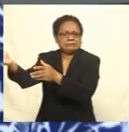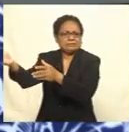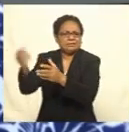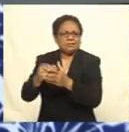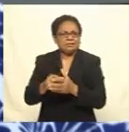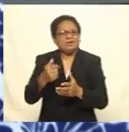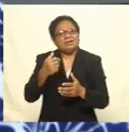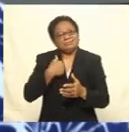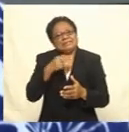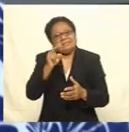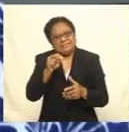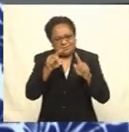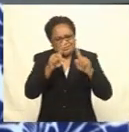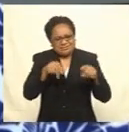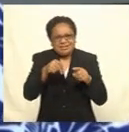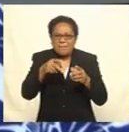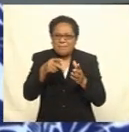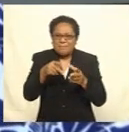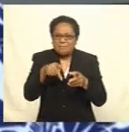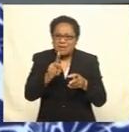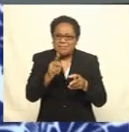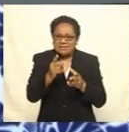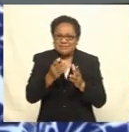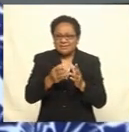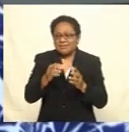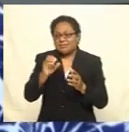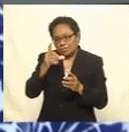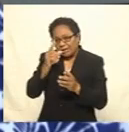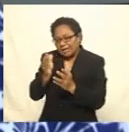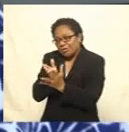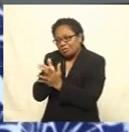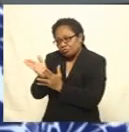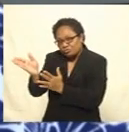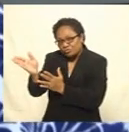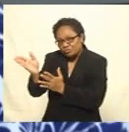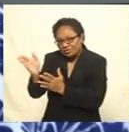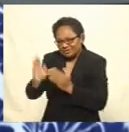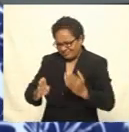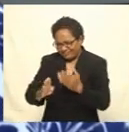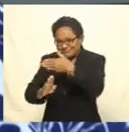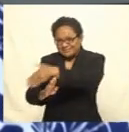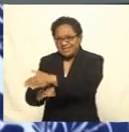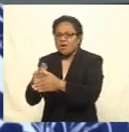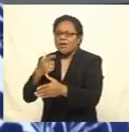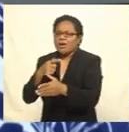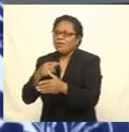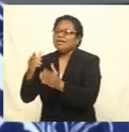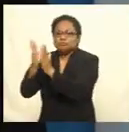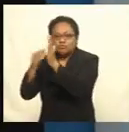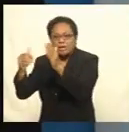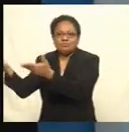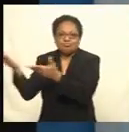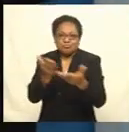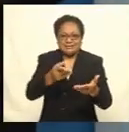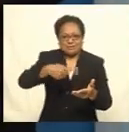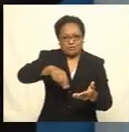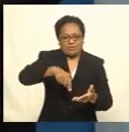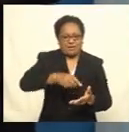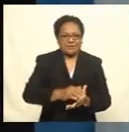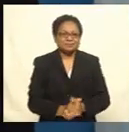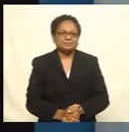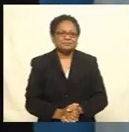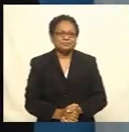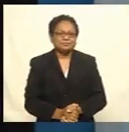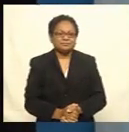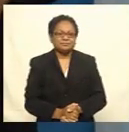So I need the pass urgently to take it there so that the drivers can bring the truck across to Suva. We are also strengthening